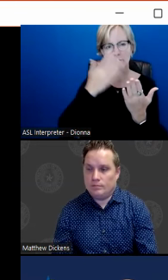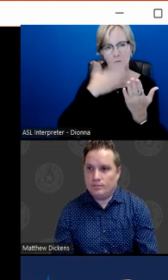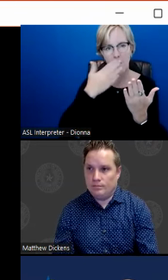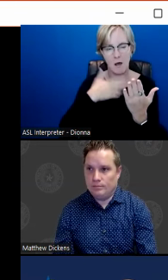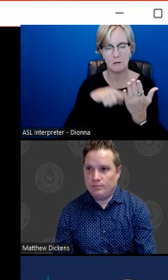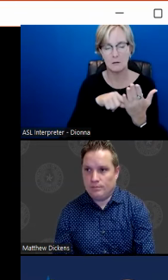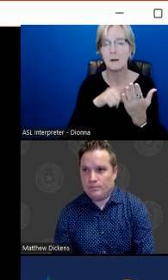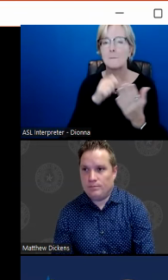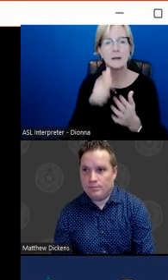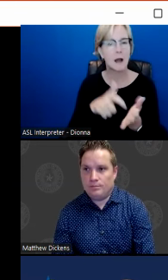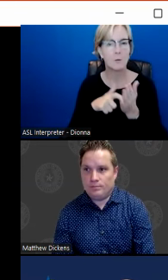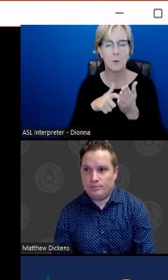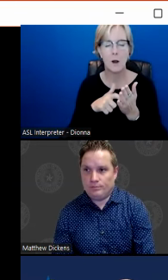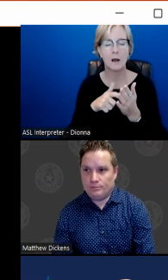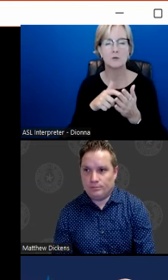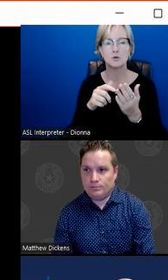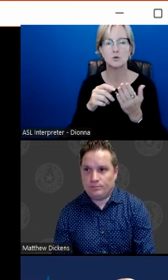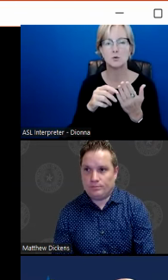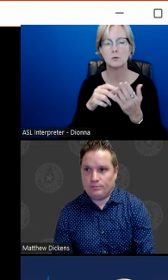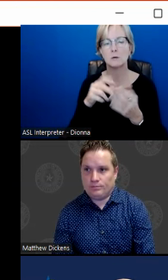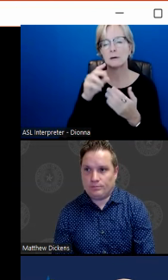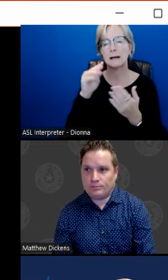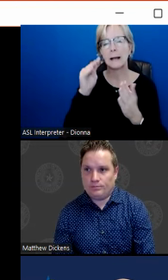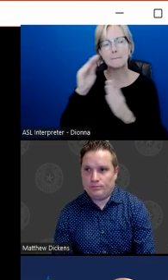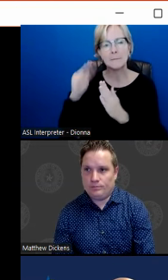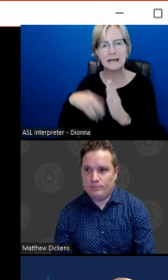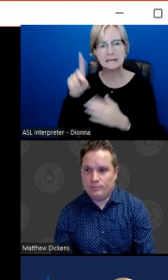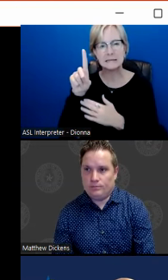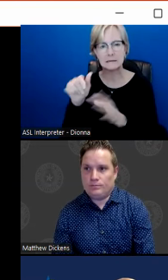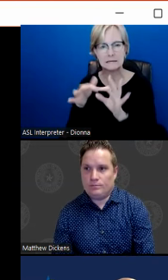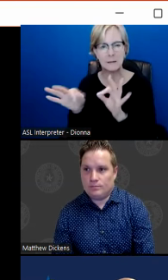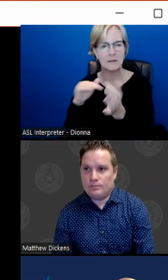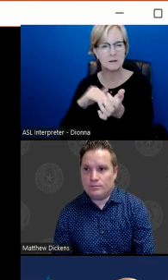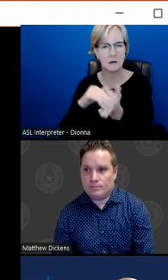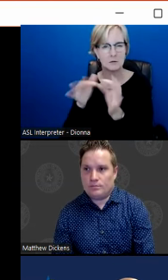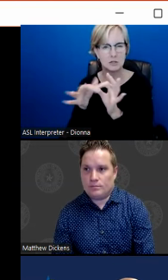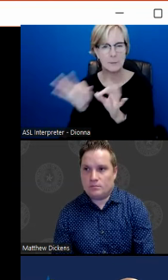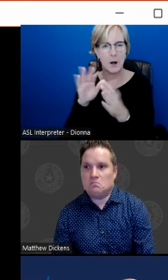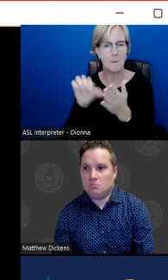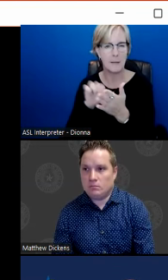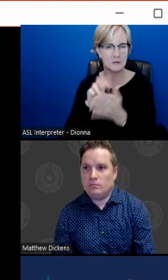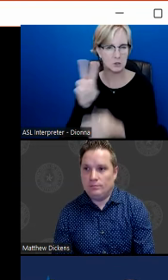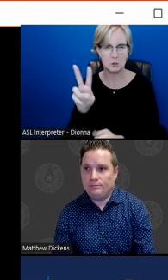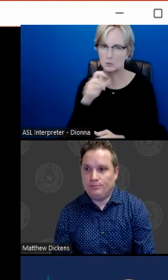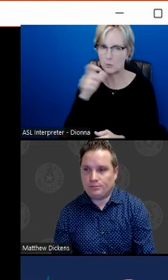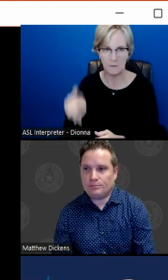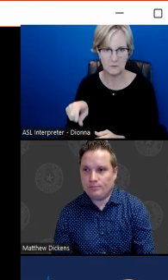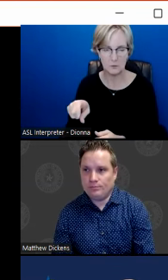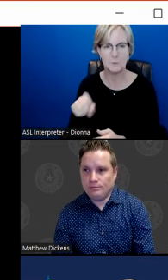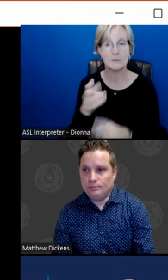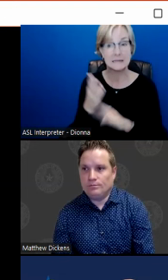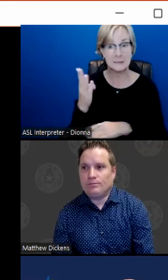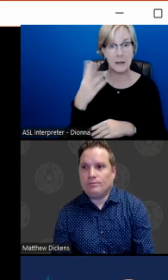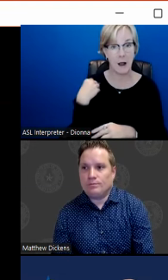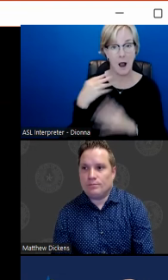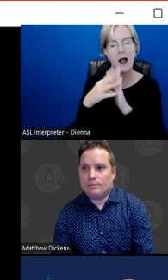but you're not required to complete the disability statement, the doctor's statement on page two. Submit a copy of